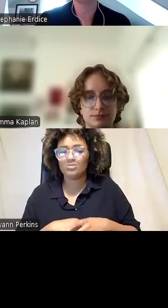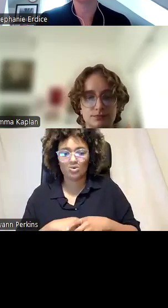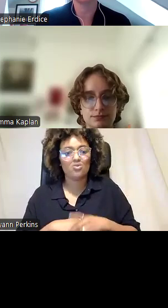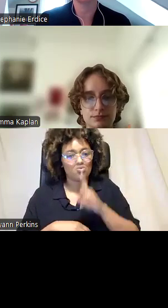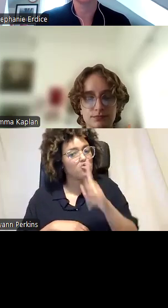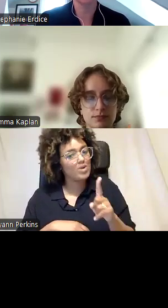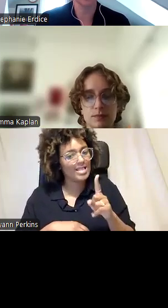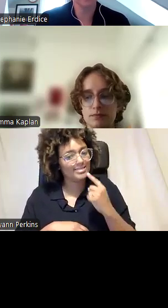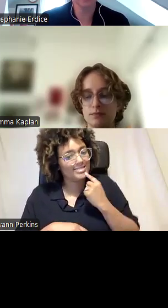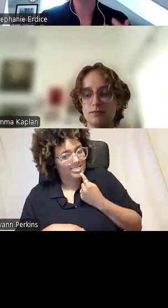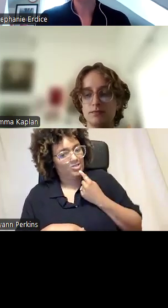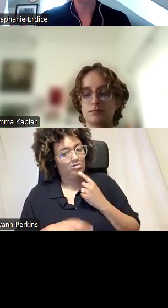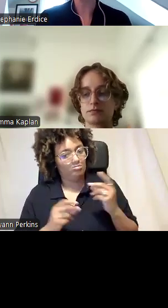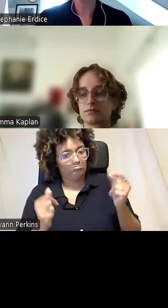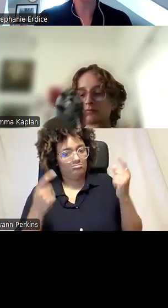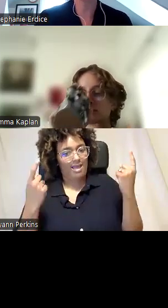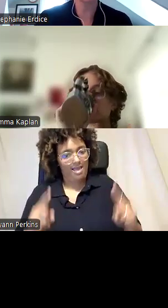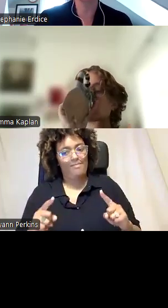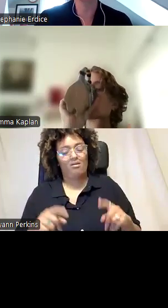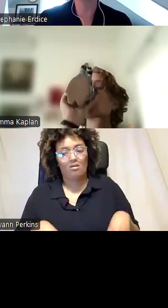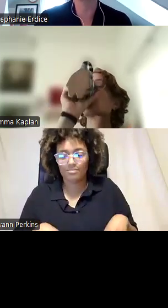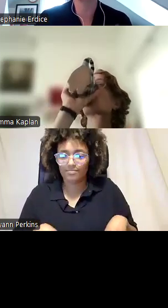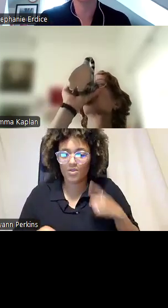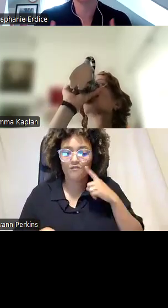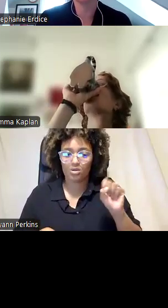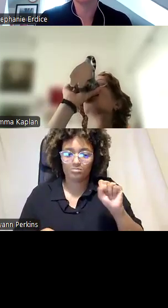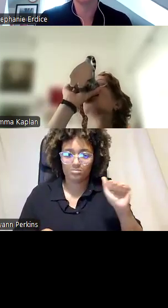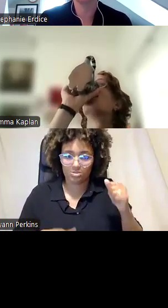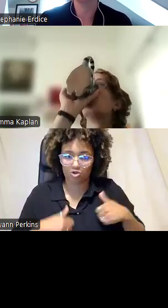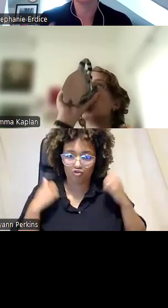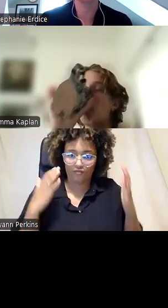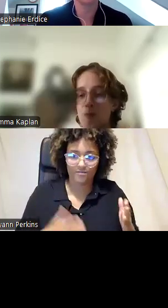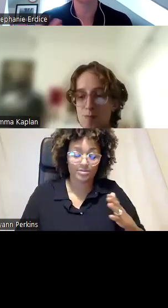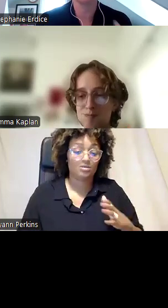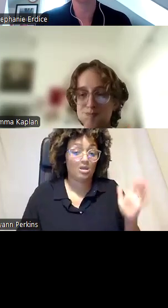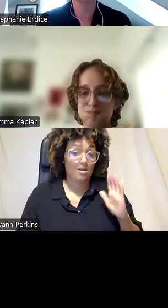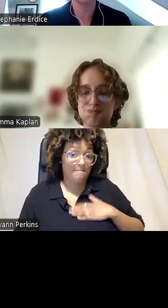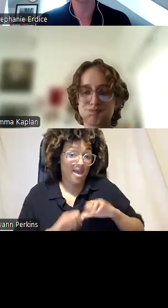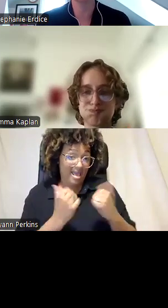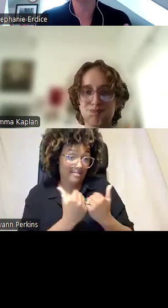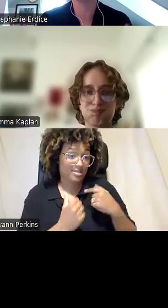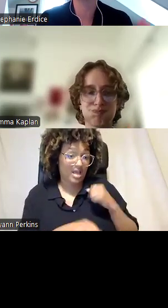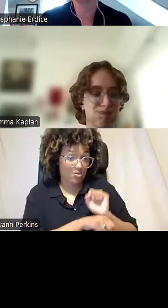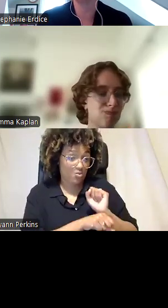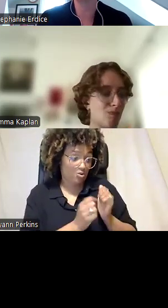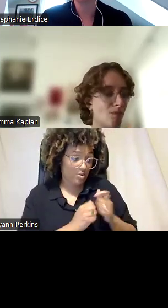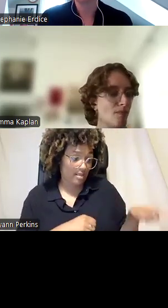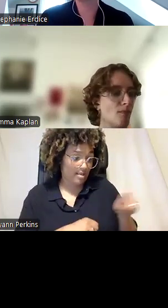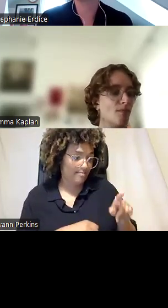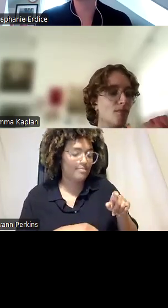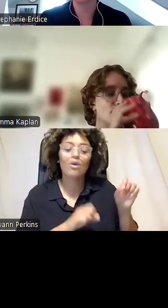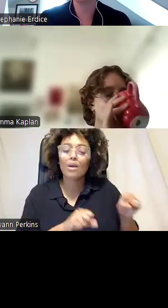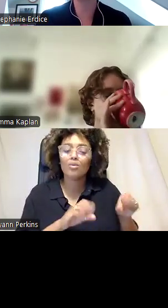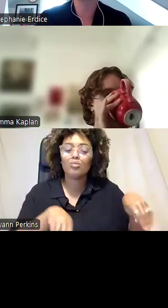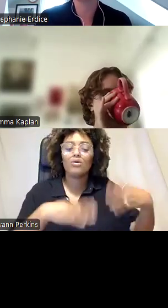that were happening to sexual assault survivors. And then my agency that I worked for was actually able to help provide like small loans